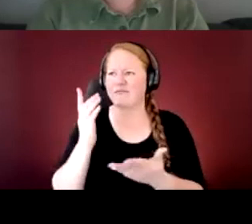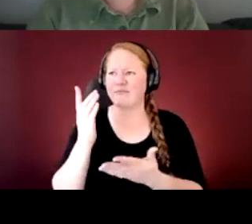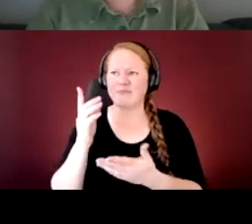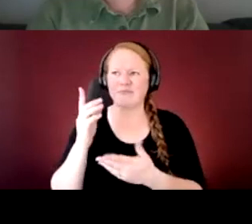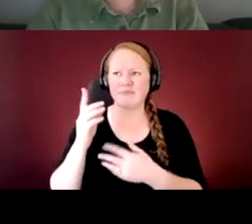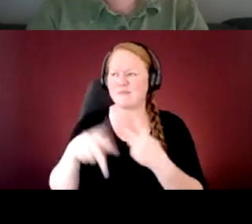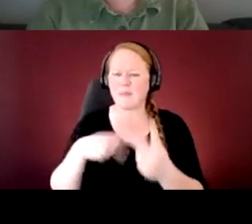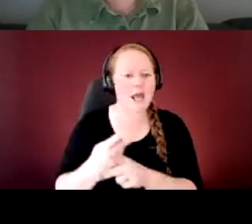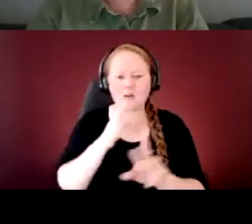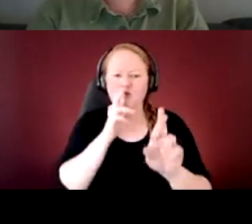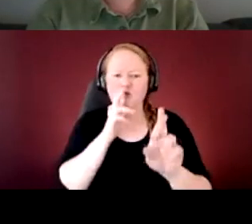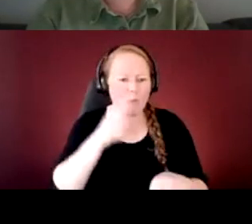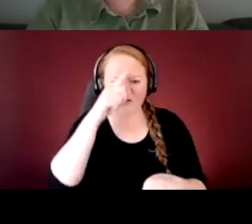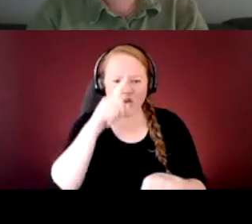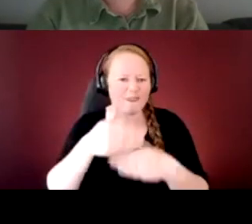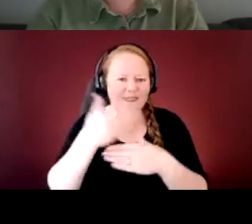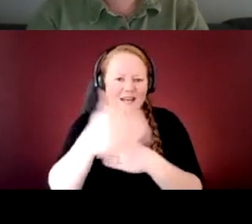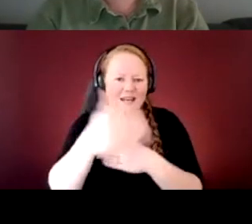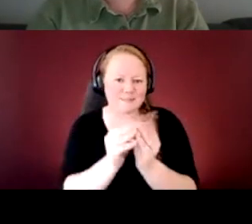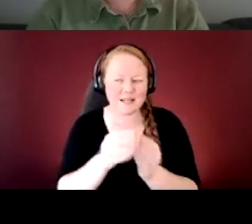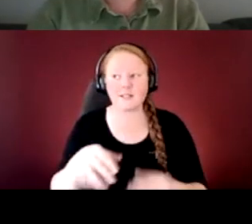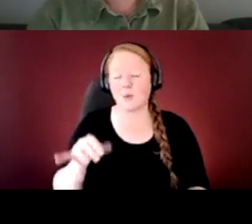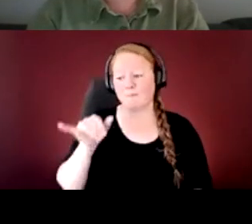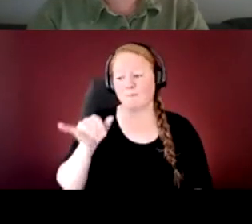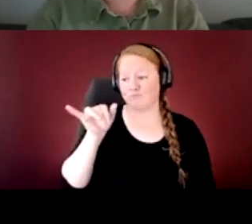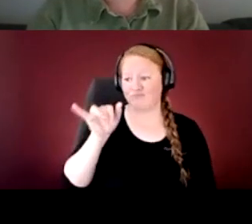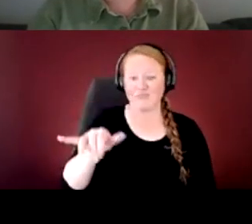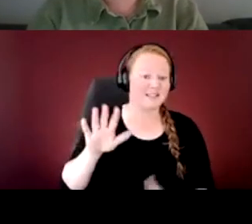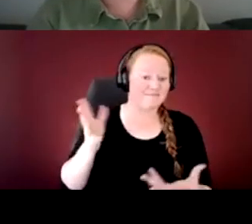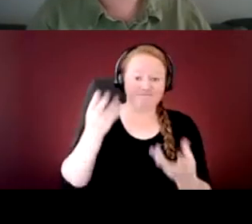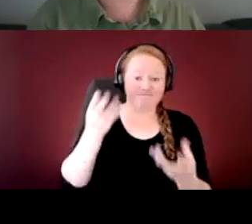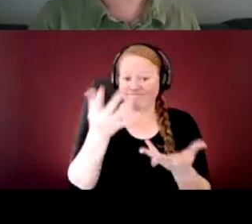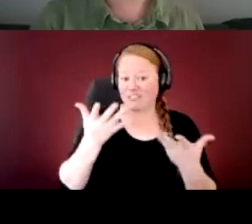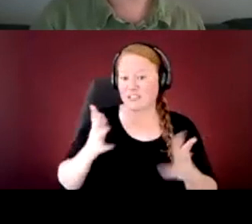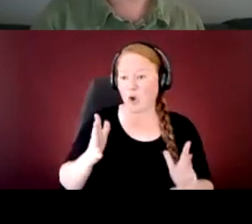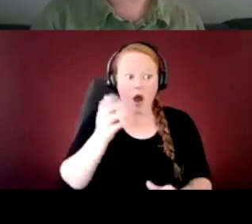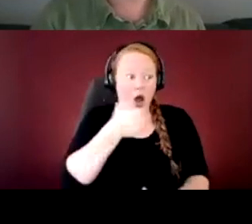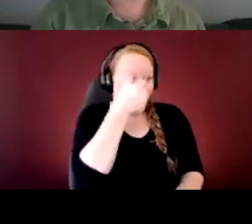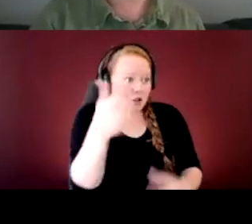Board meeting. So that's the data and evaluation update. I don't know if anyone else has any additions.